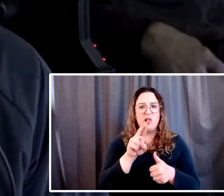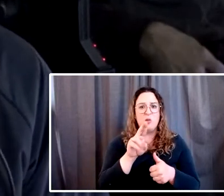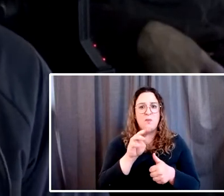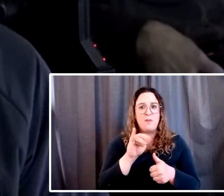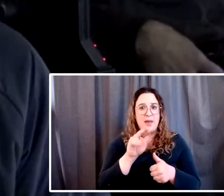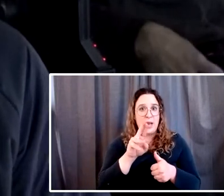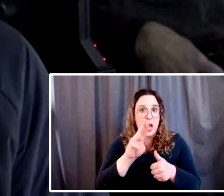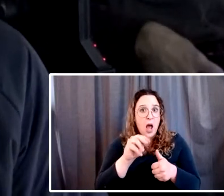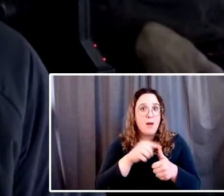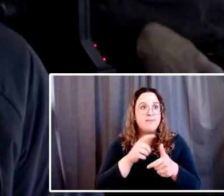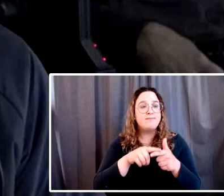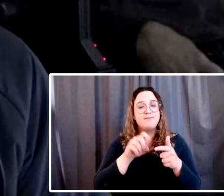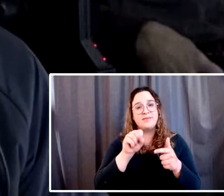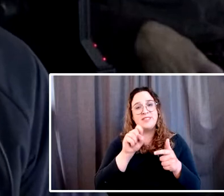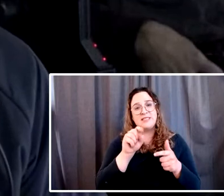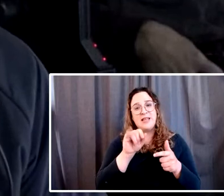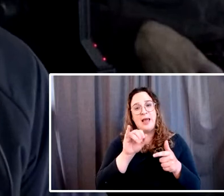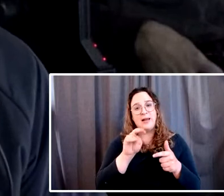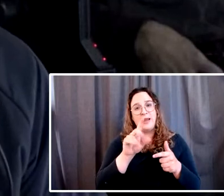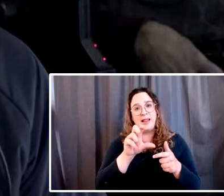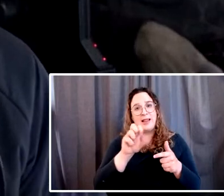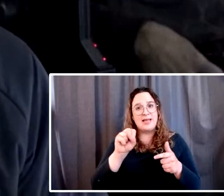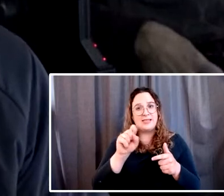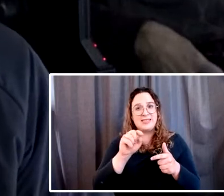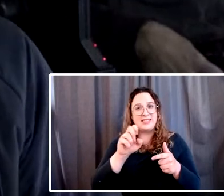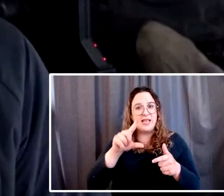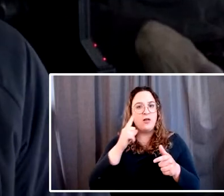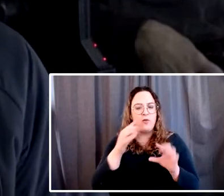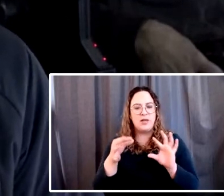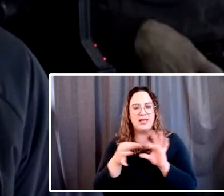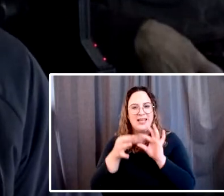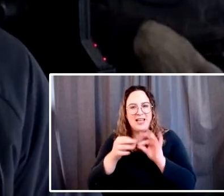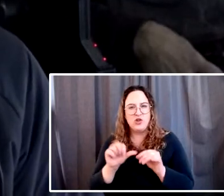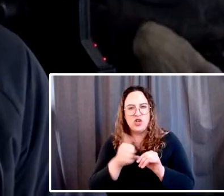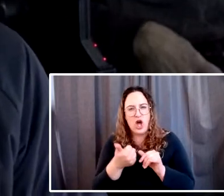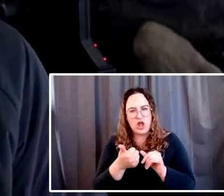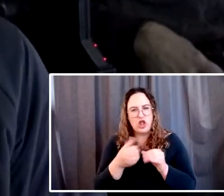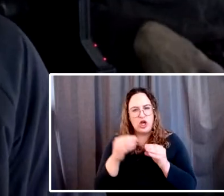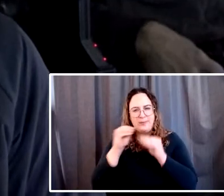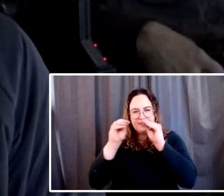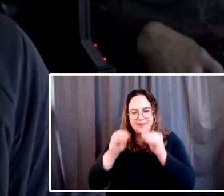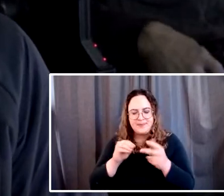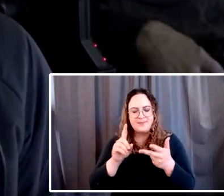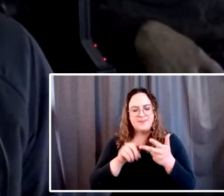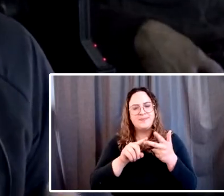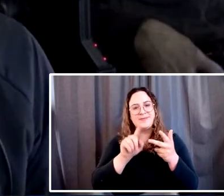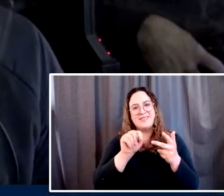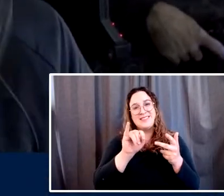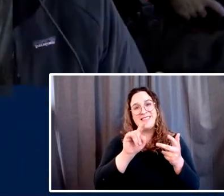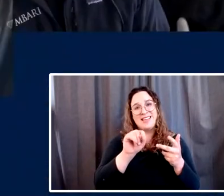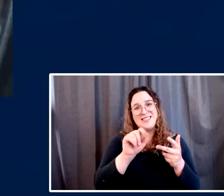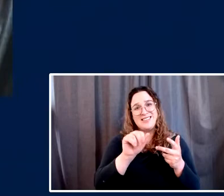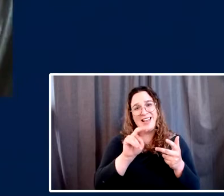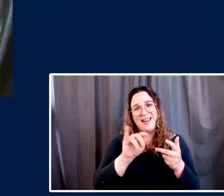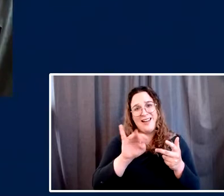stainless steel in a lot of the connectors and some of the components. Titanium in a lot of our